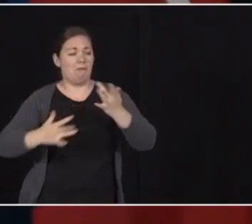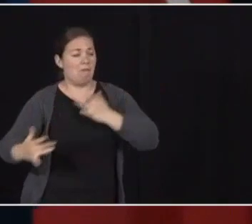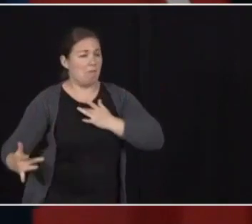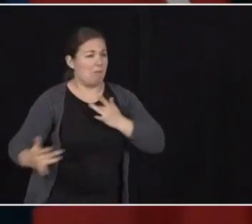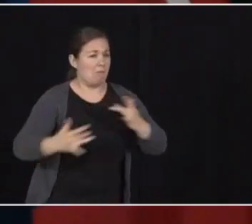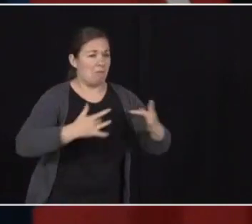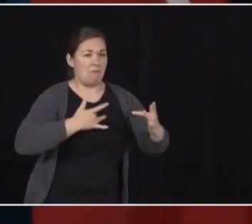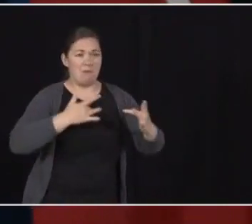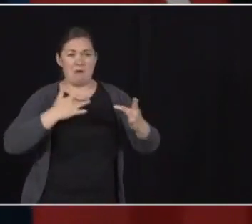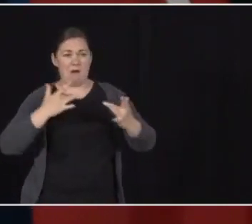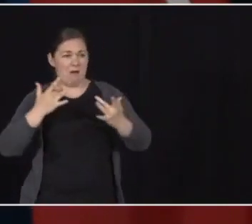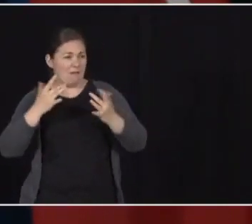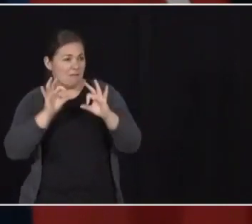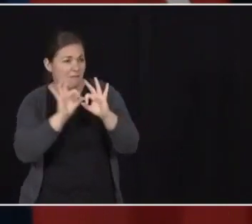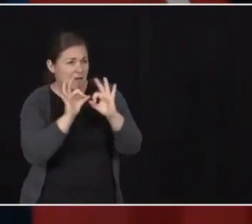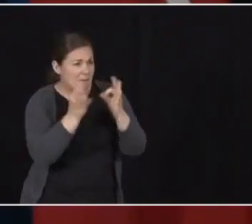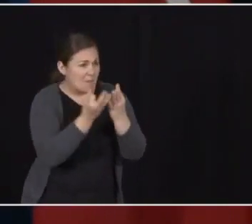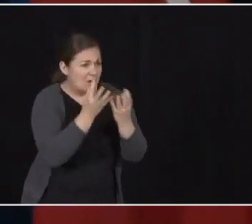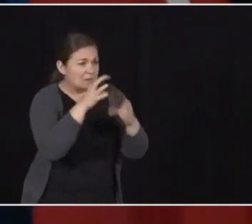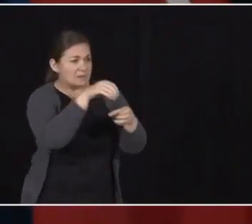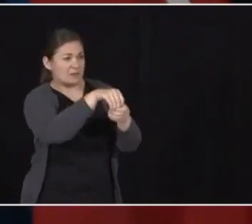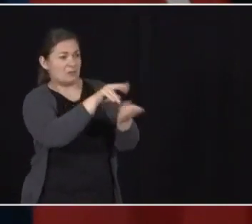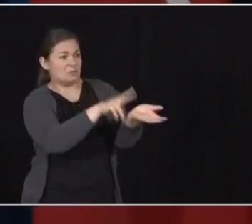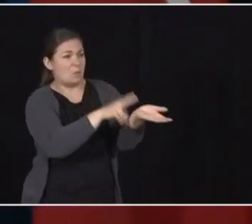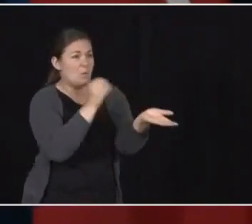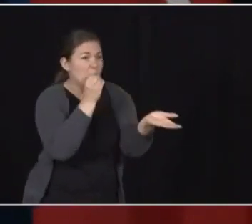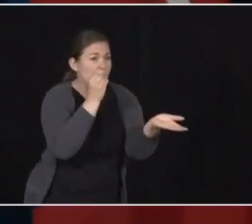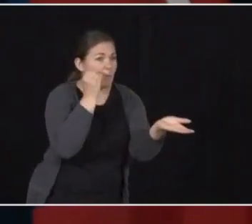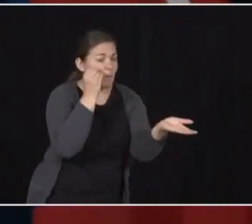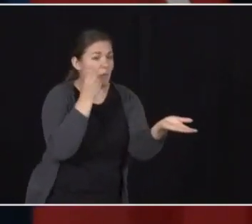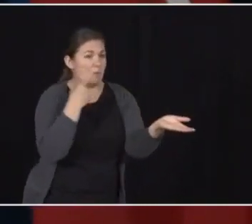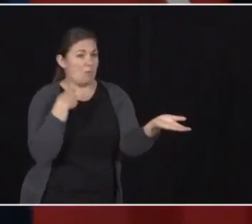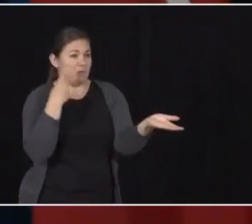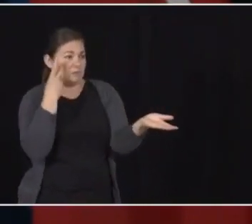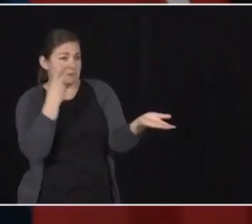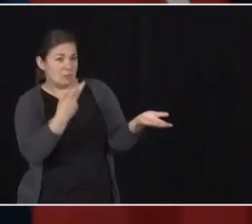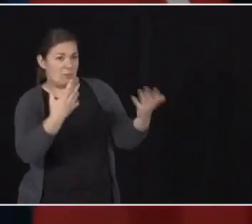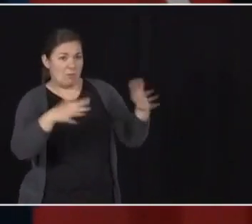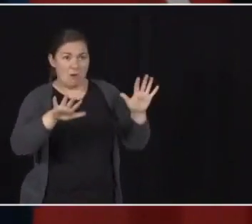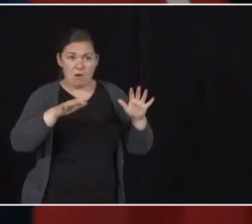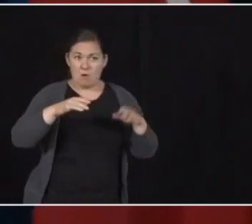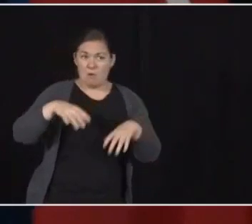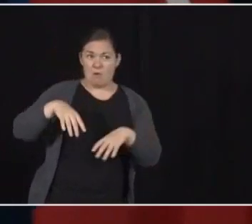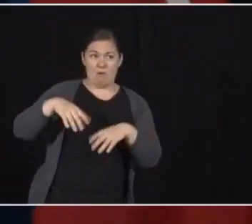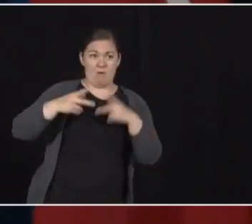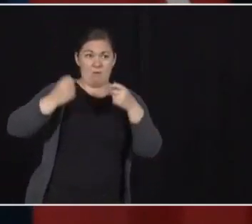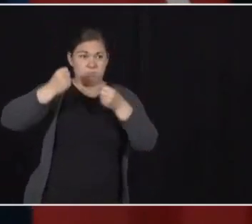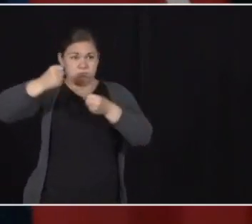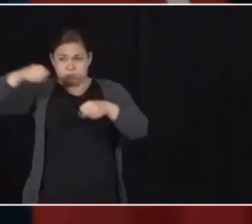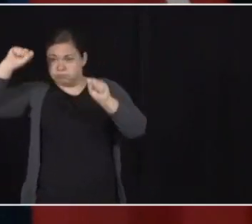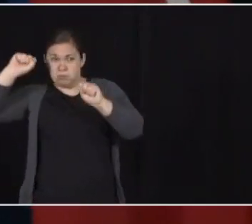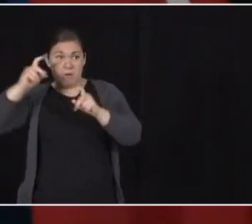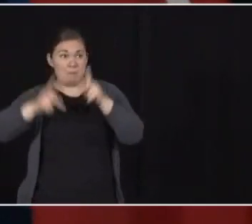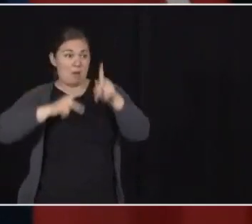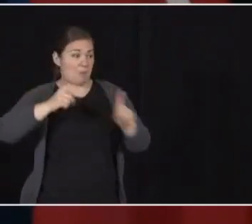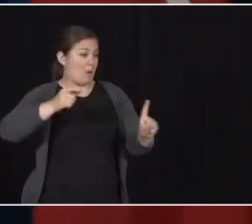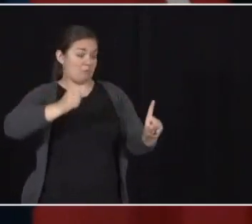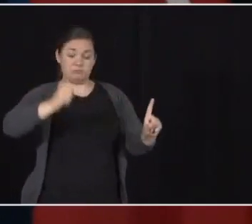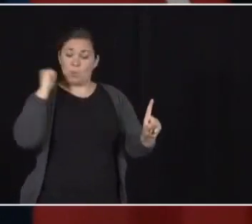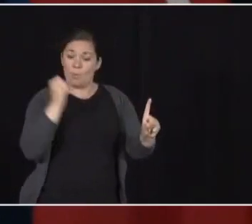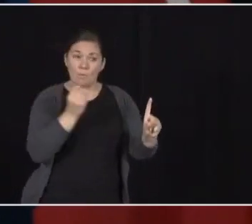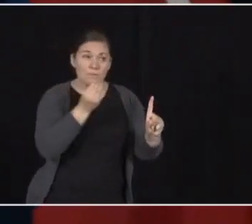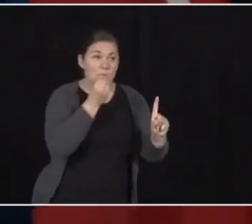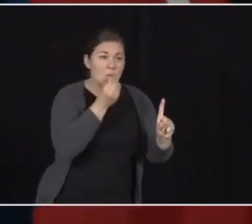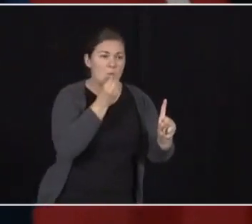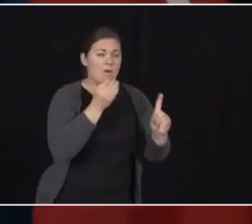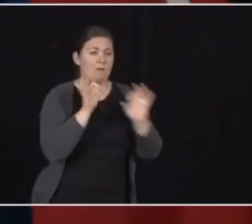long-term care. We've seen a protest at one. We've seen a hunger strike. We've seen families now who are begging the province to